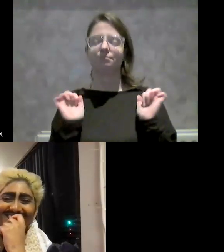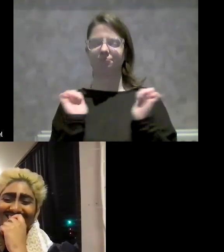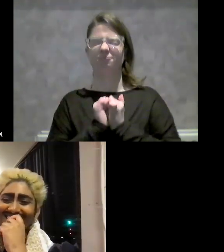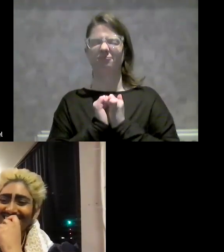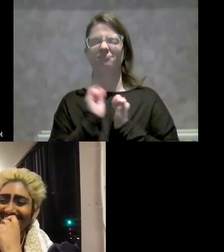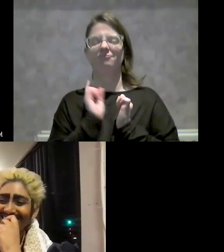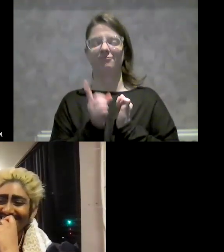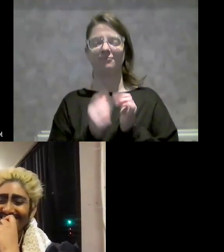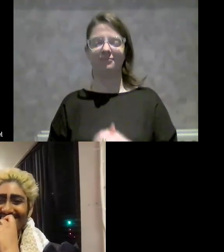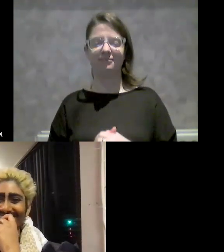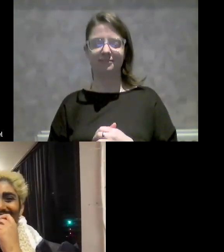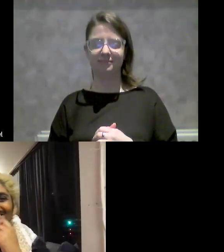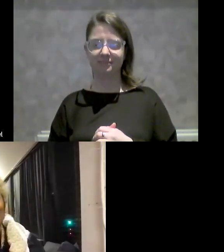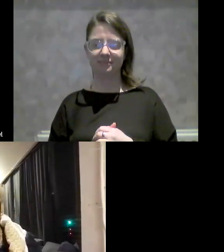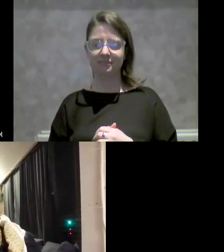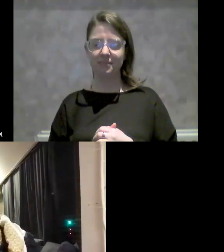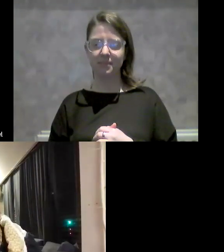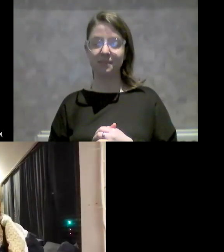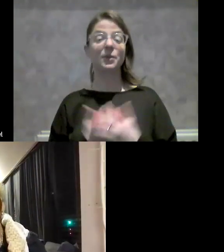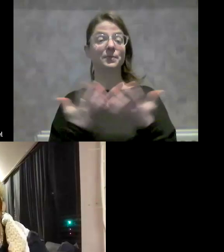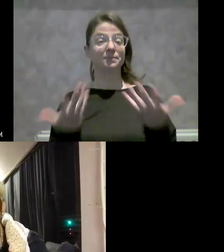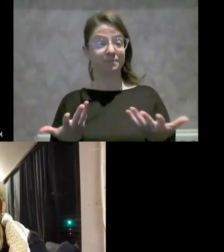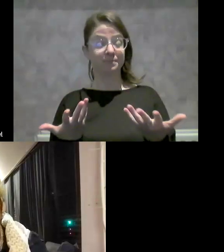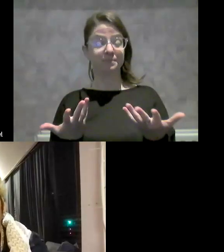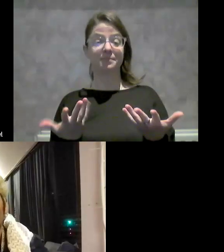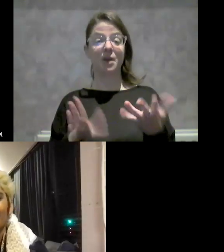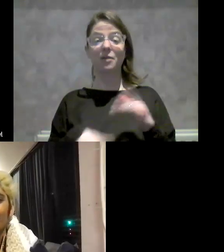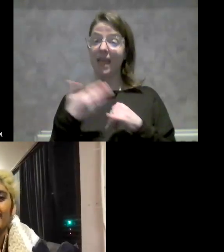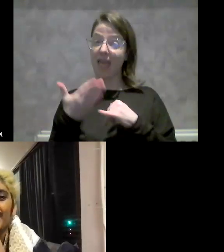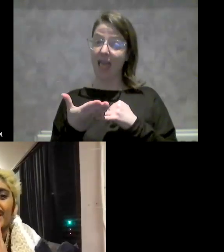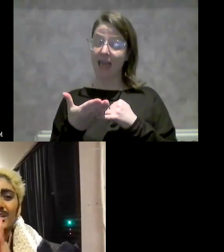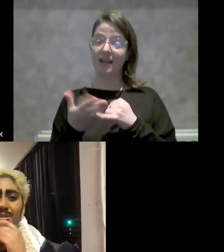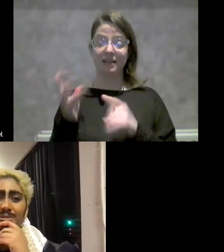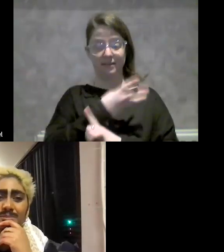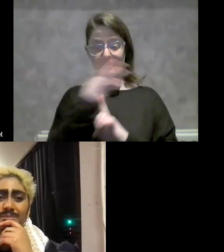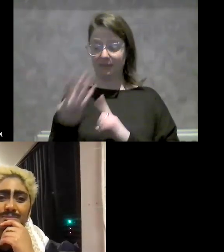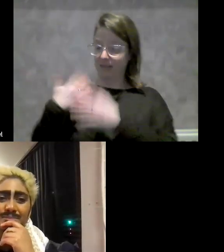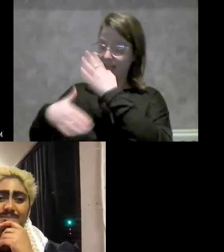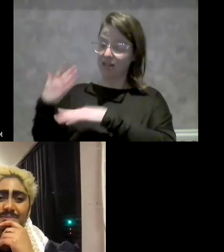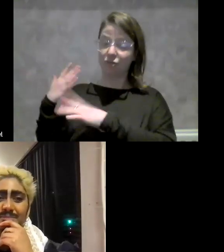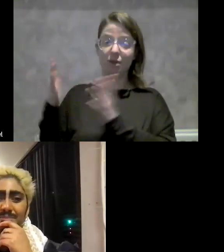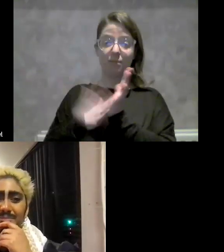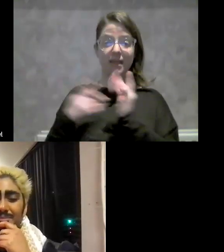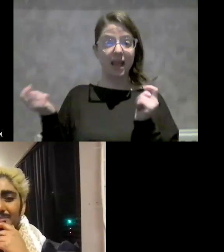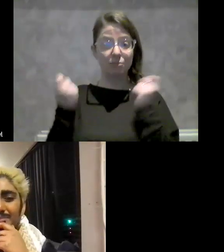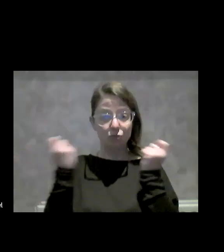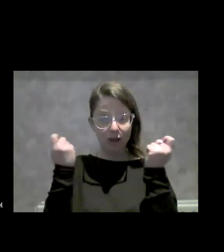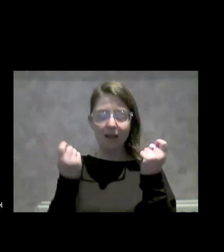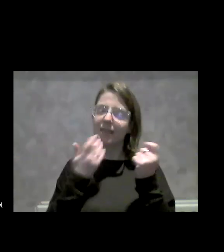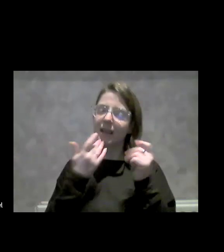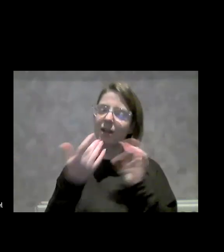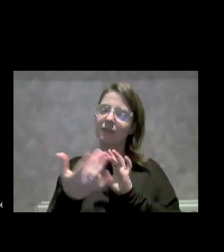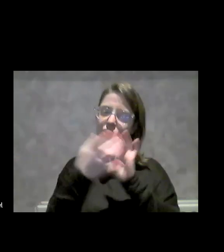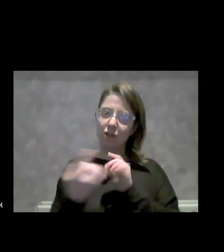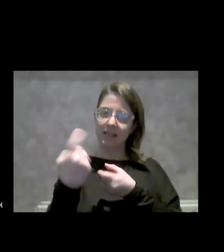that. So with that, we've all reached the end of our LGBT History Month cabaret. Thank you all so much for joining